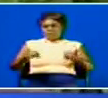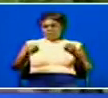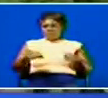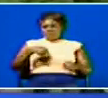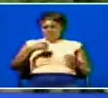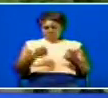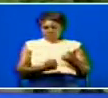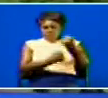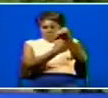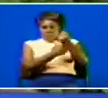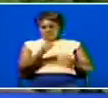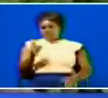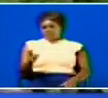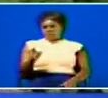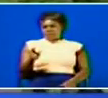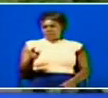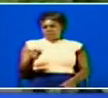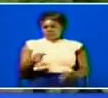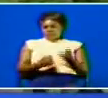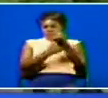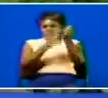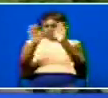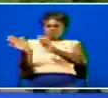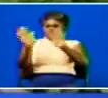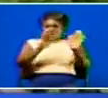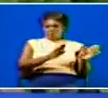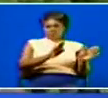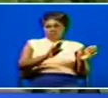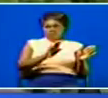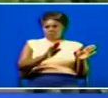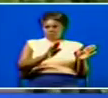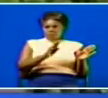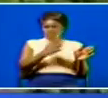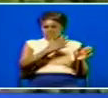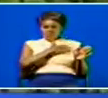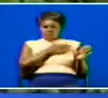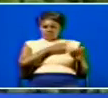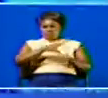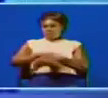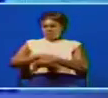would support her, I would support Wiper, and I would support NASA to get this seat.